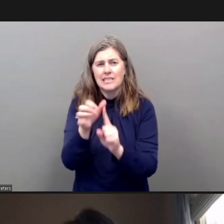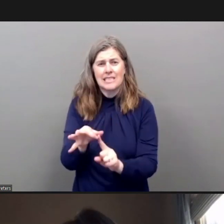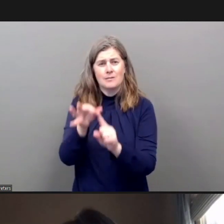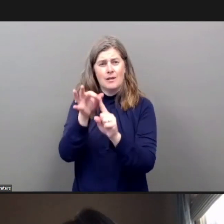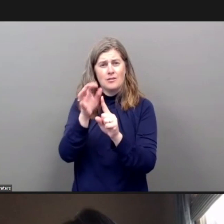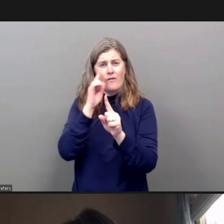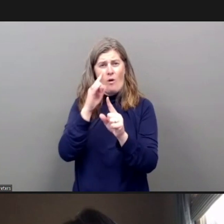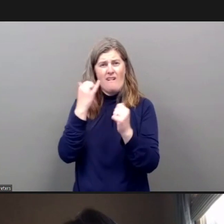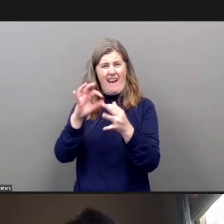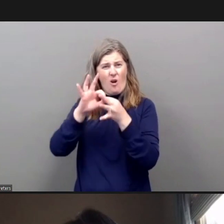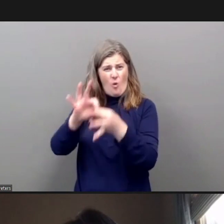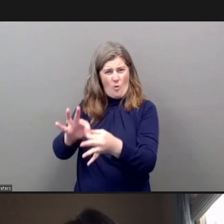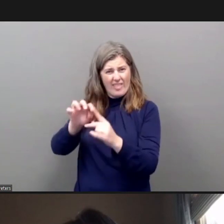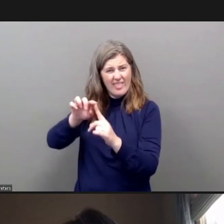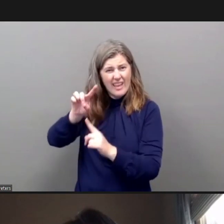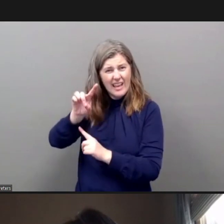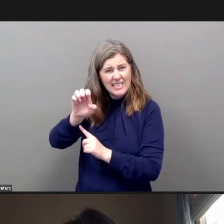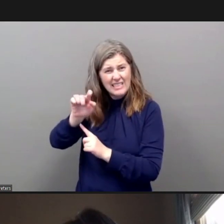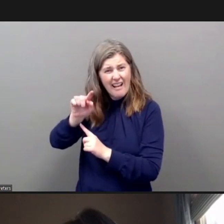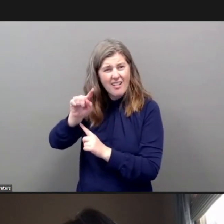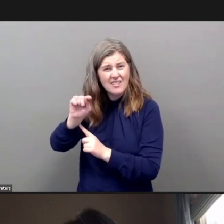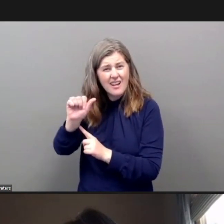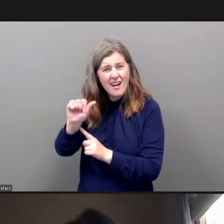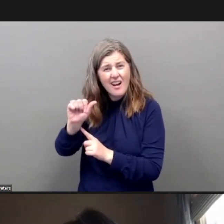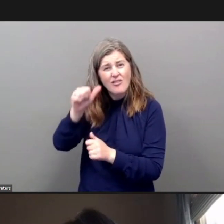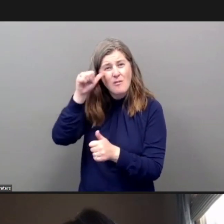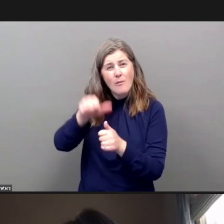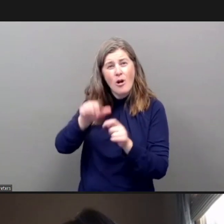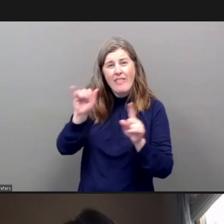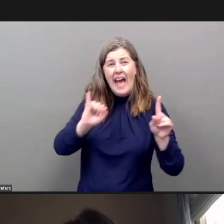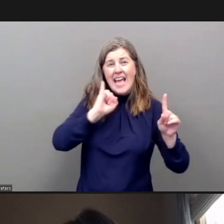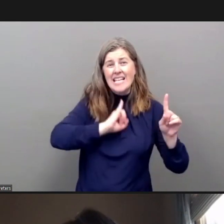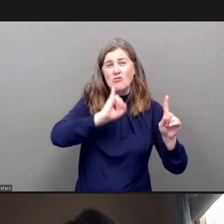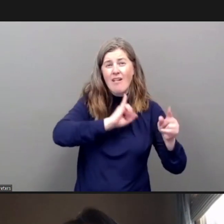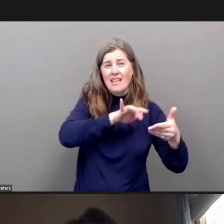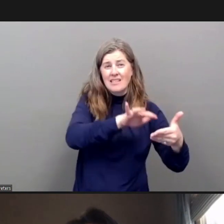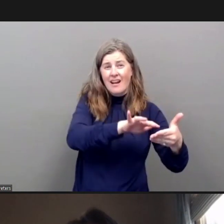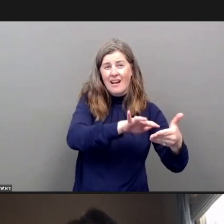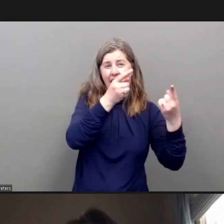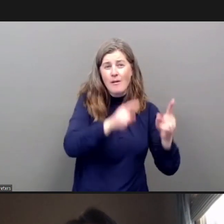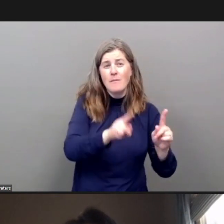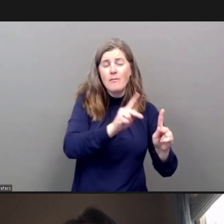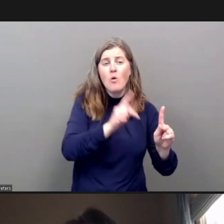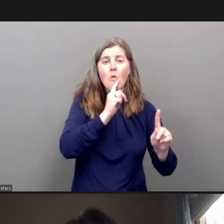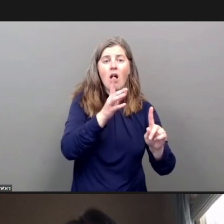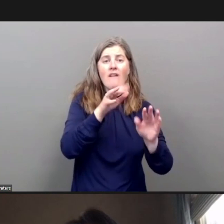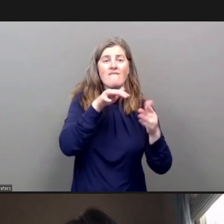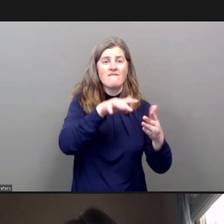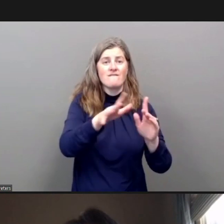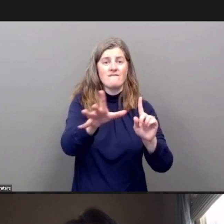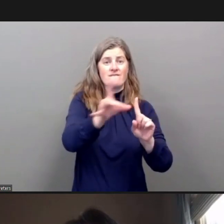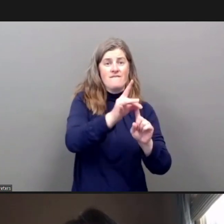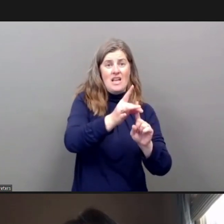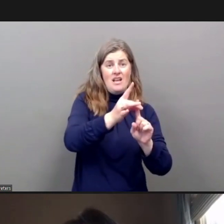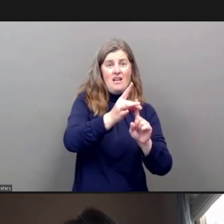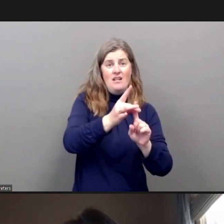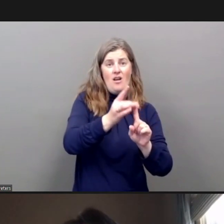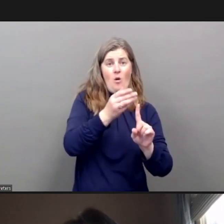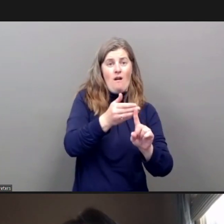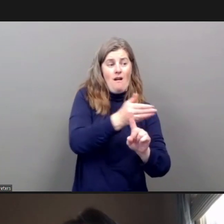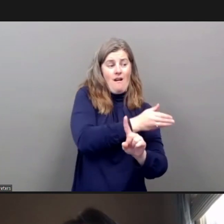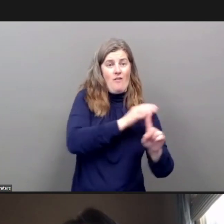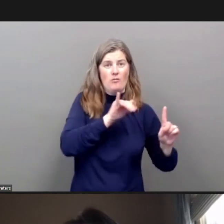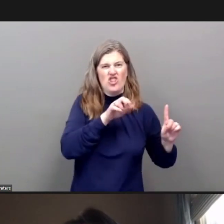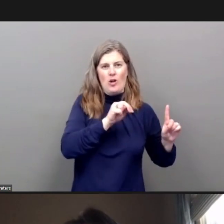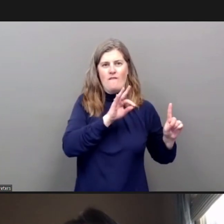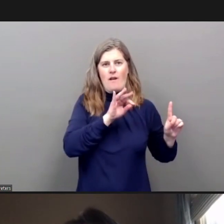of Delta, because remember that Israeli study was done on people who were infected or vaccinated in January or